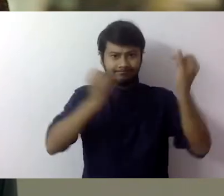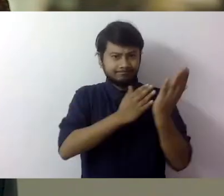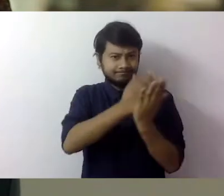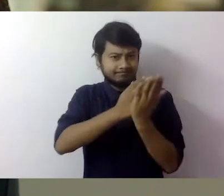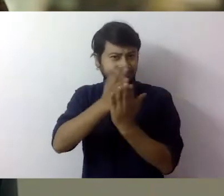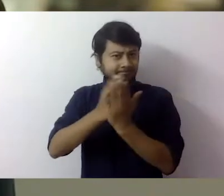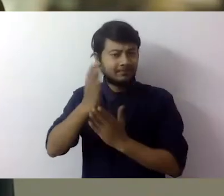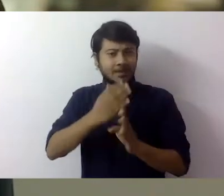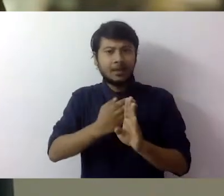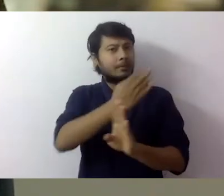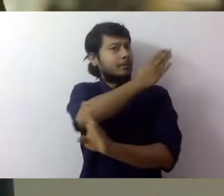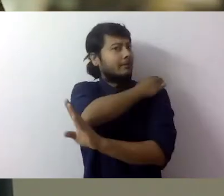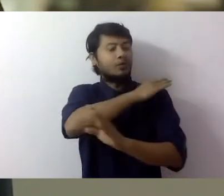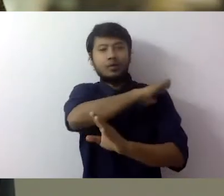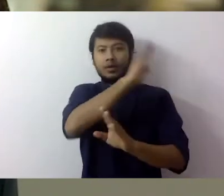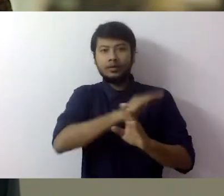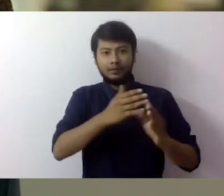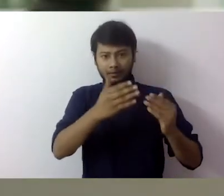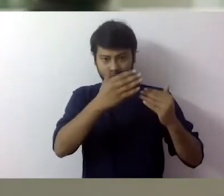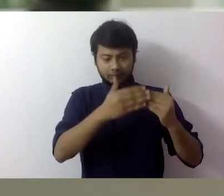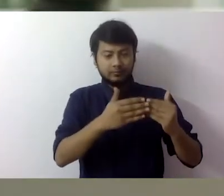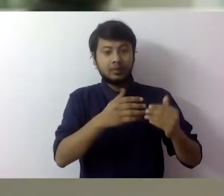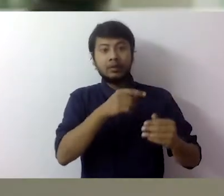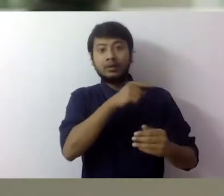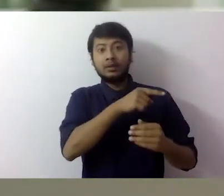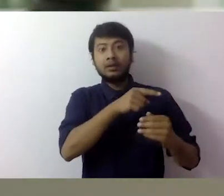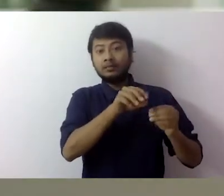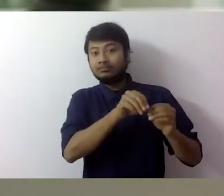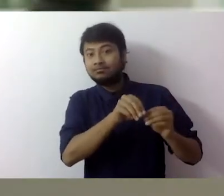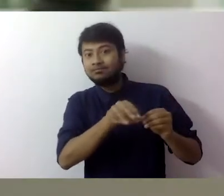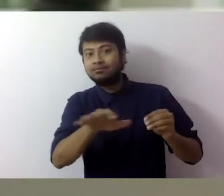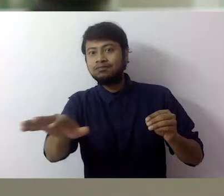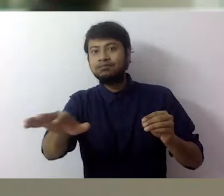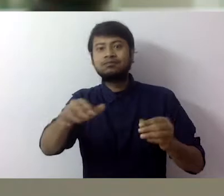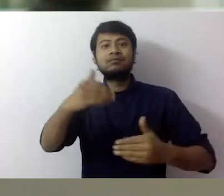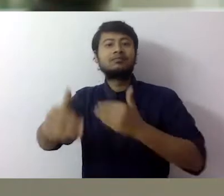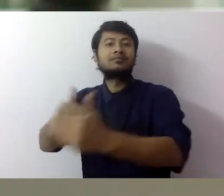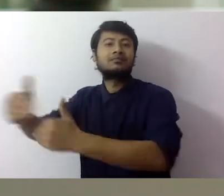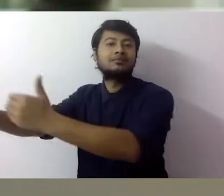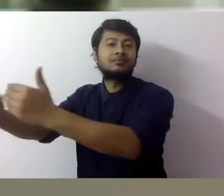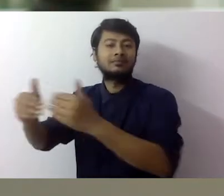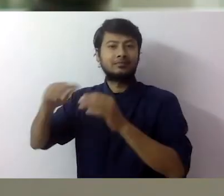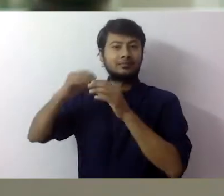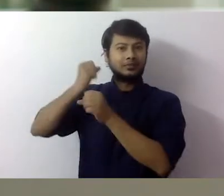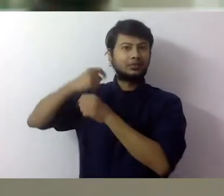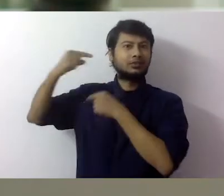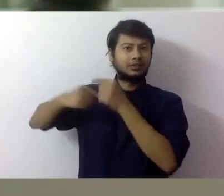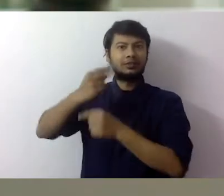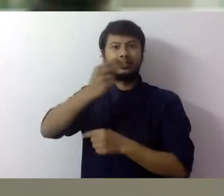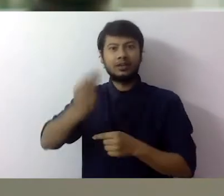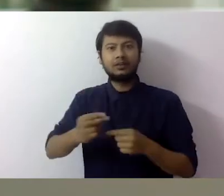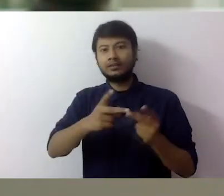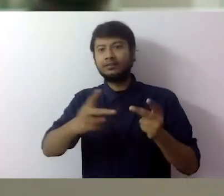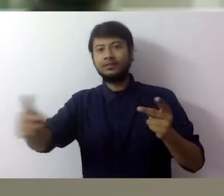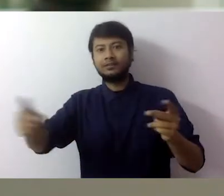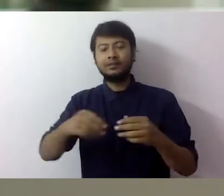before, each leading the way for the next one. Today, we pause two such moments and look at two works that the